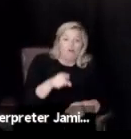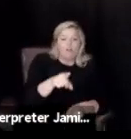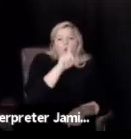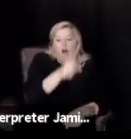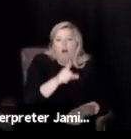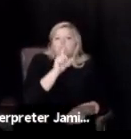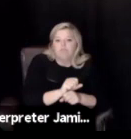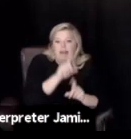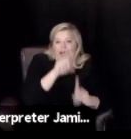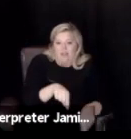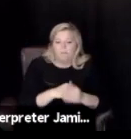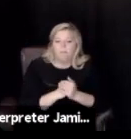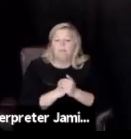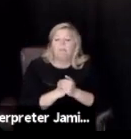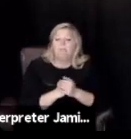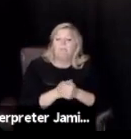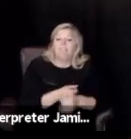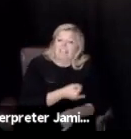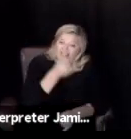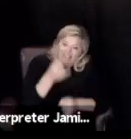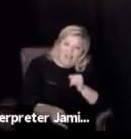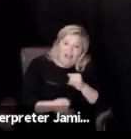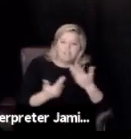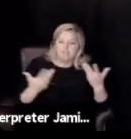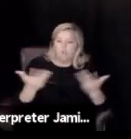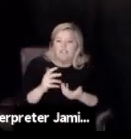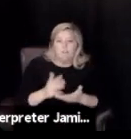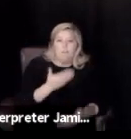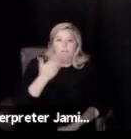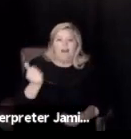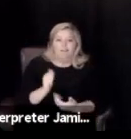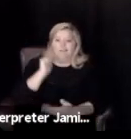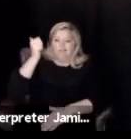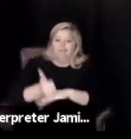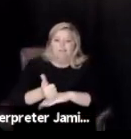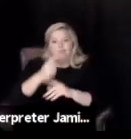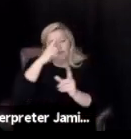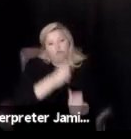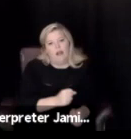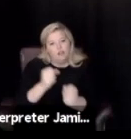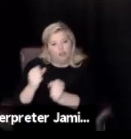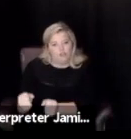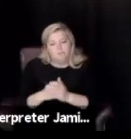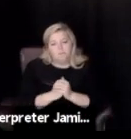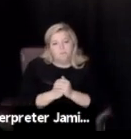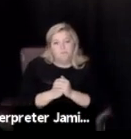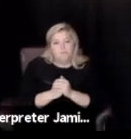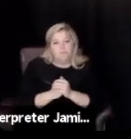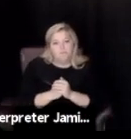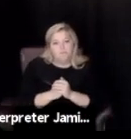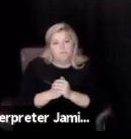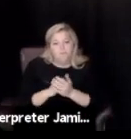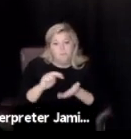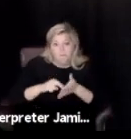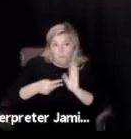And last is, what's the best implementation strategy? So shall we tackle this issue from